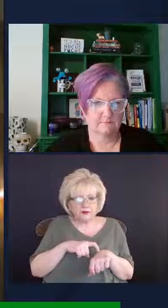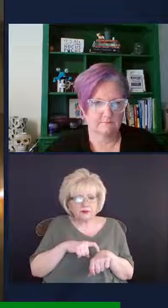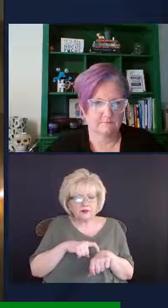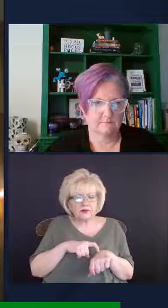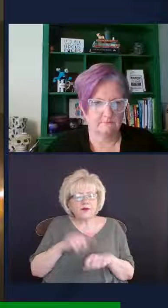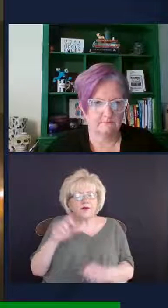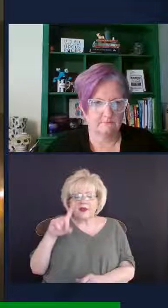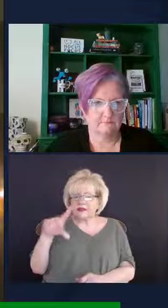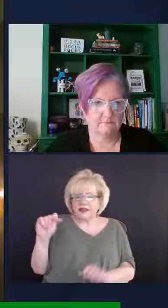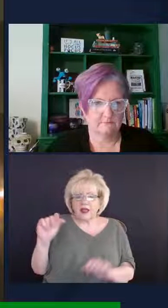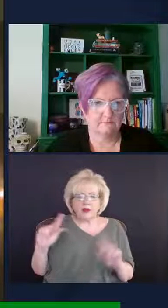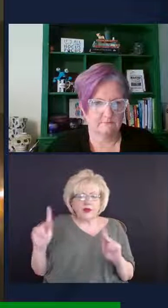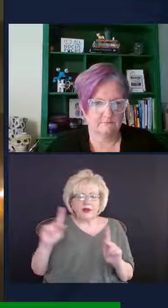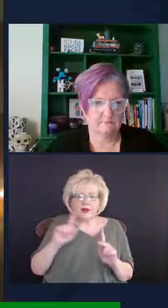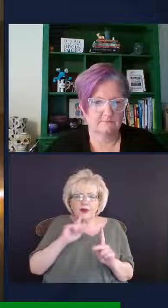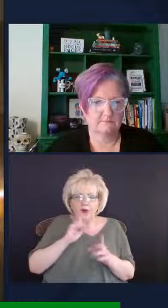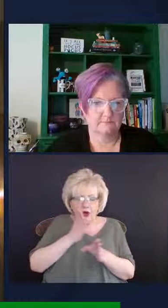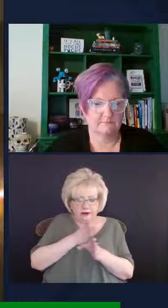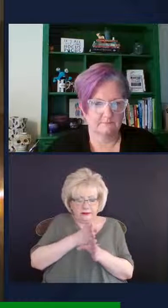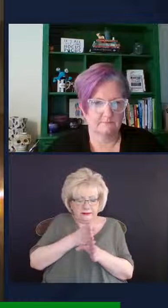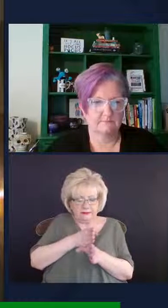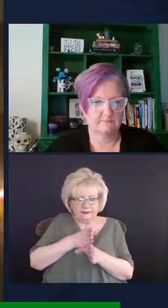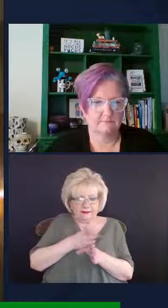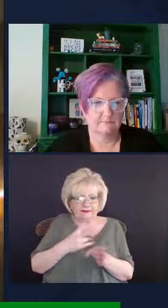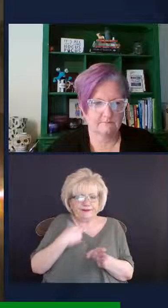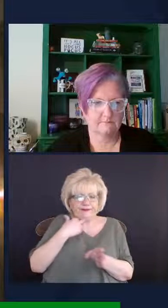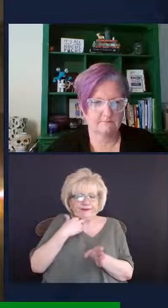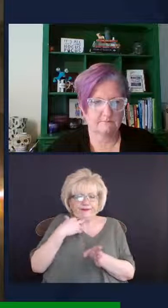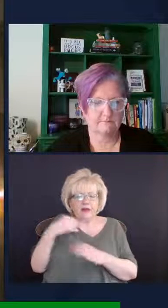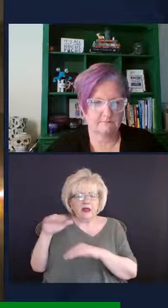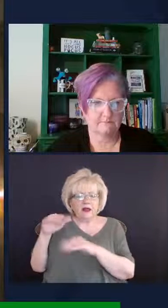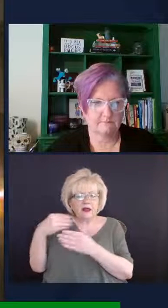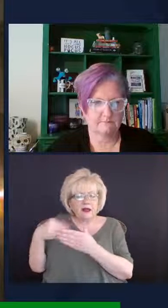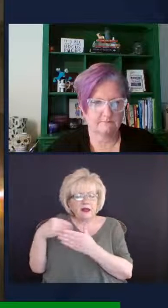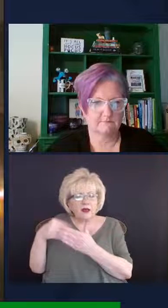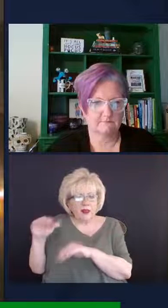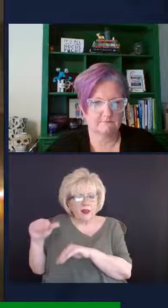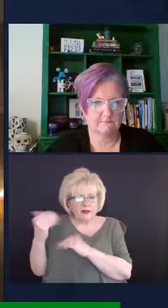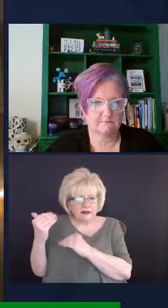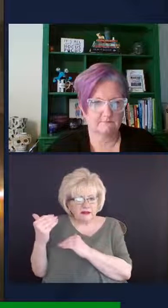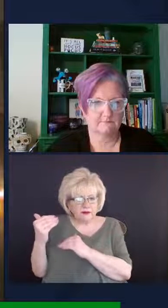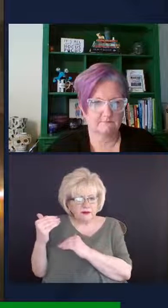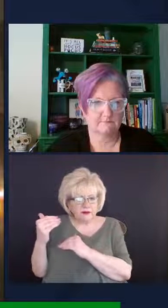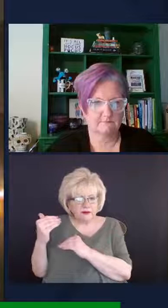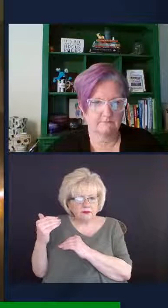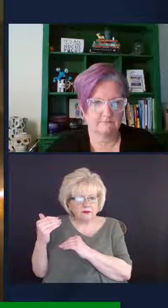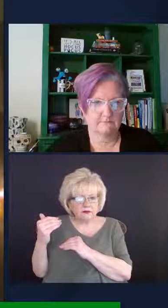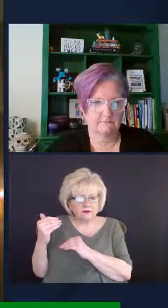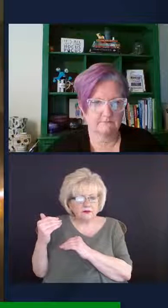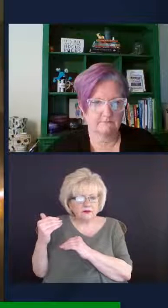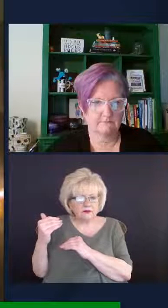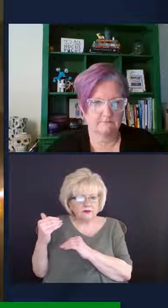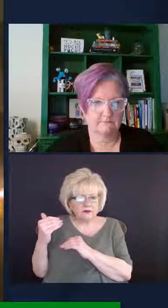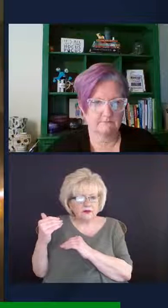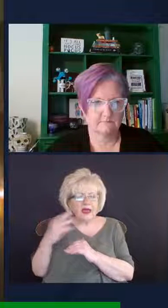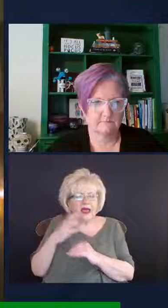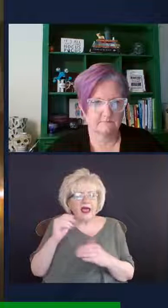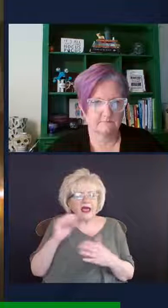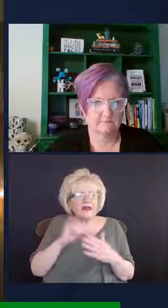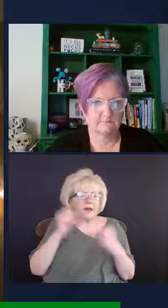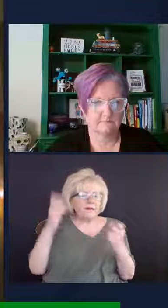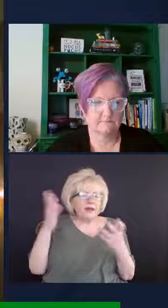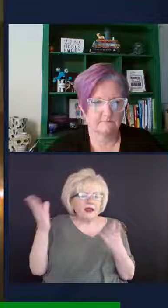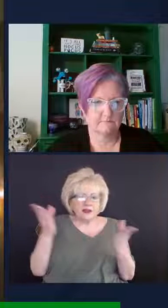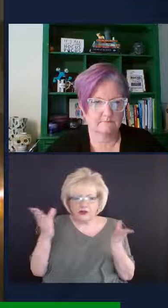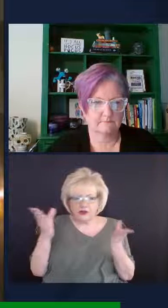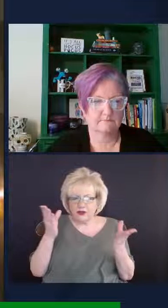disabled people are often between a rock and a hard place with income limits, and the fact that a lot of services are income